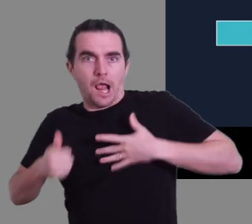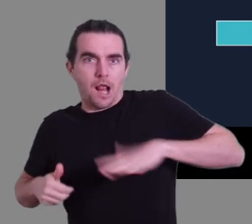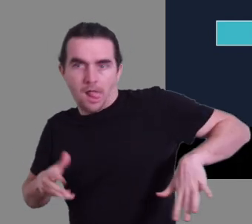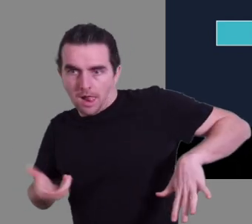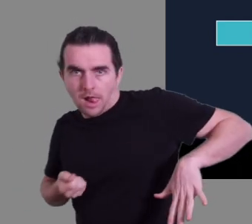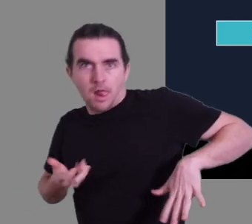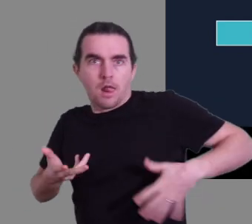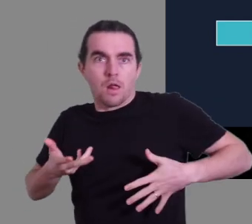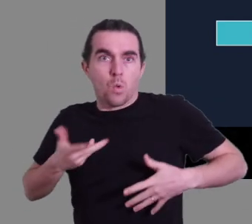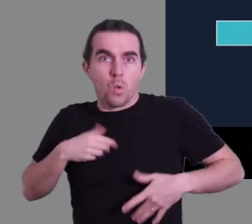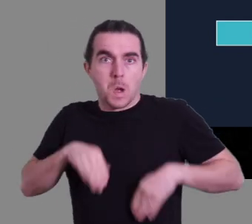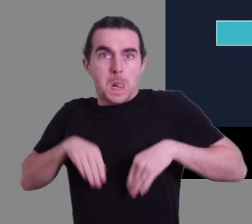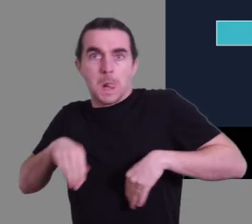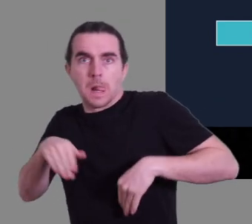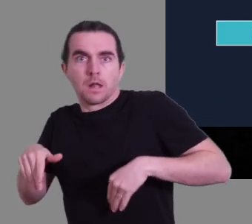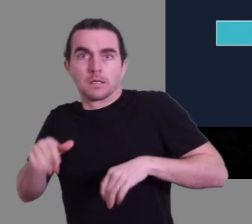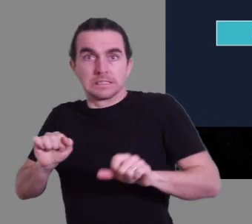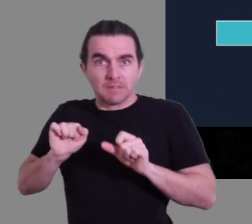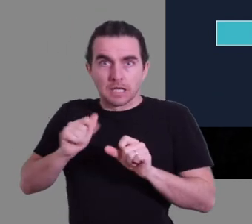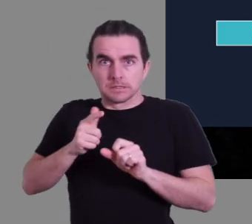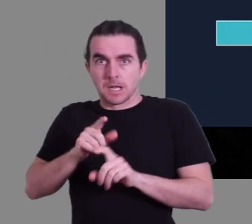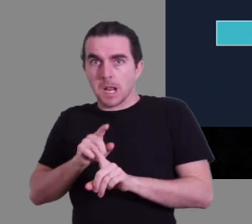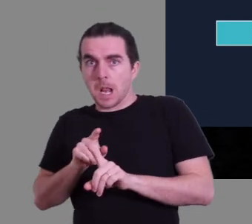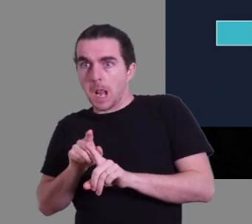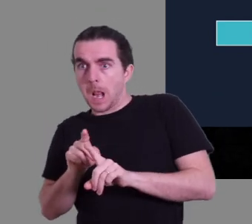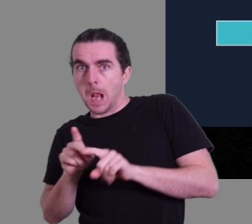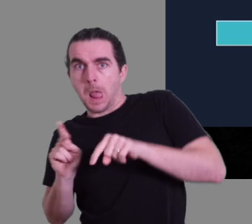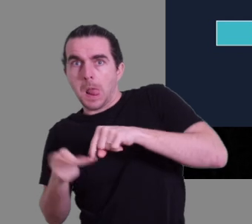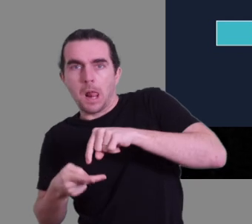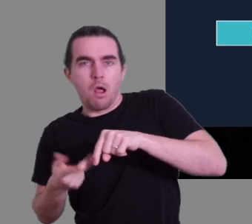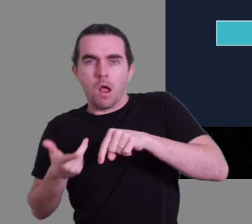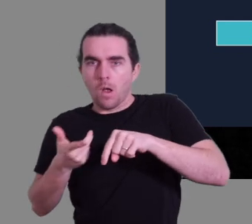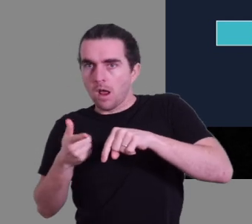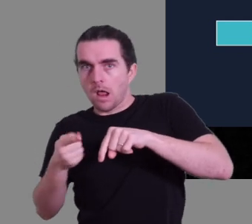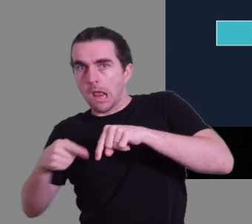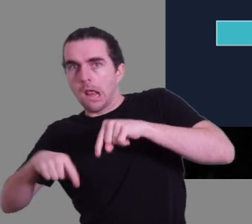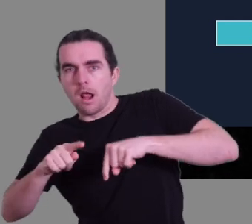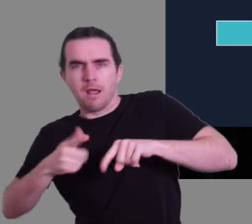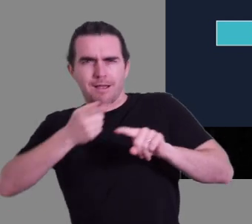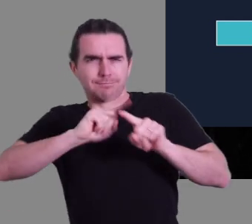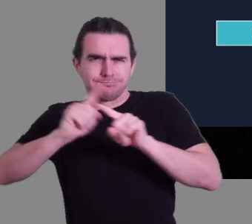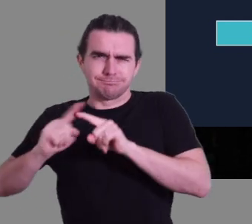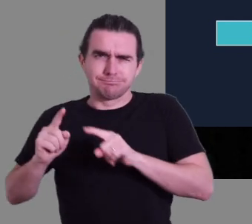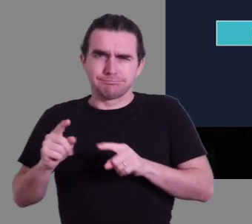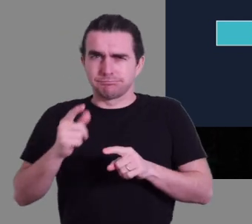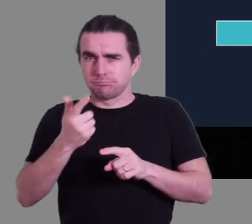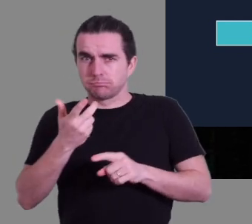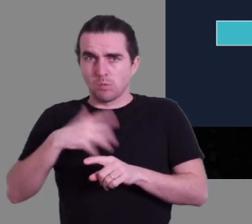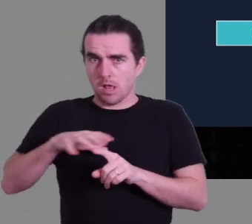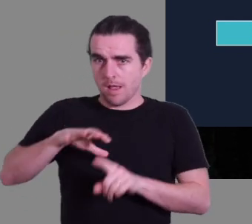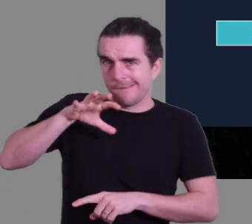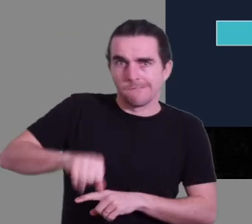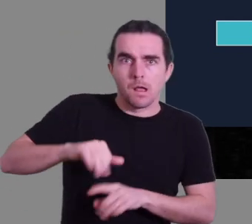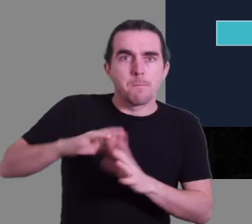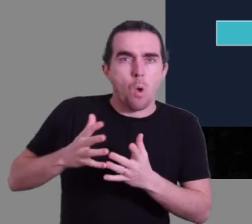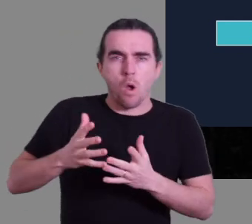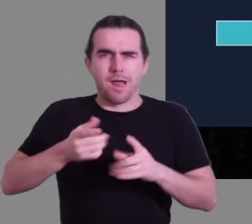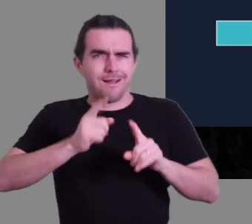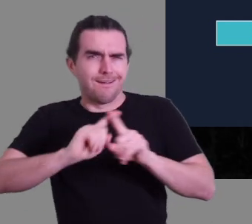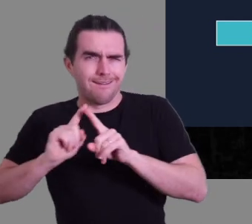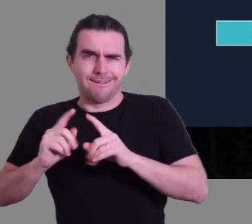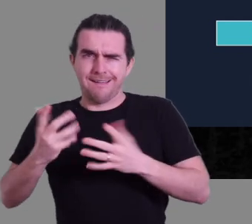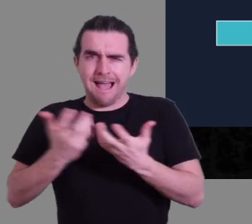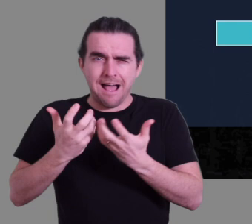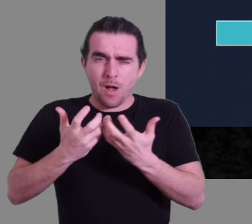in front and getting a toe away. Defensive technique, you know, to clear a ball. So it would be all